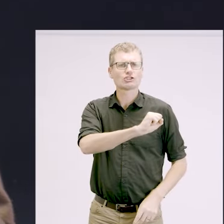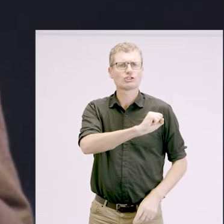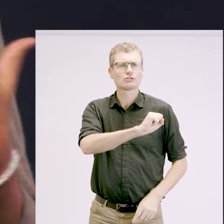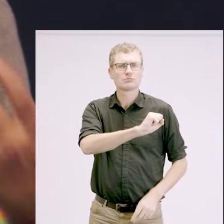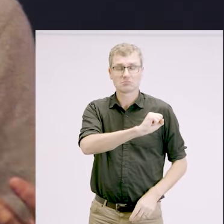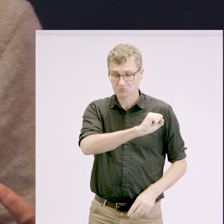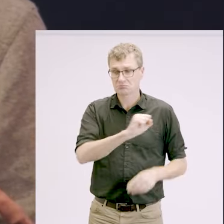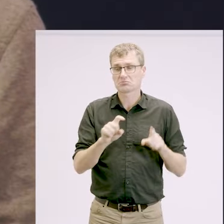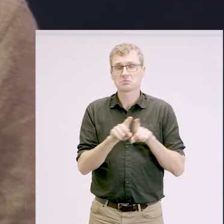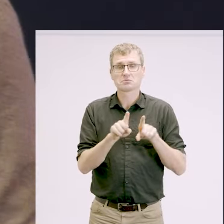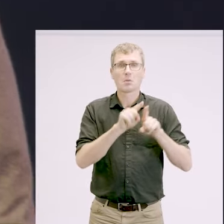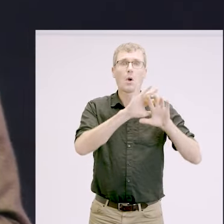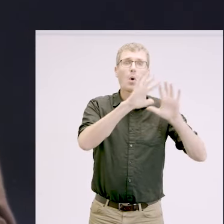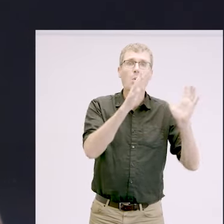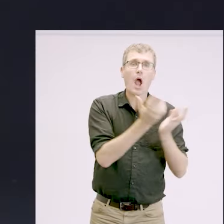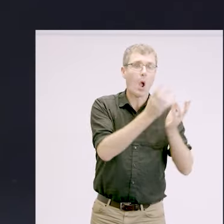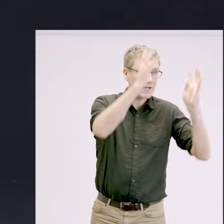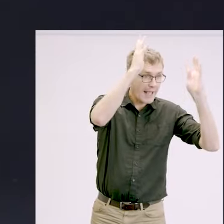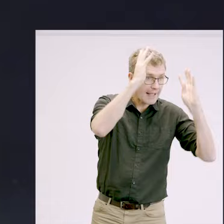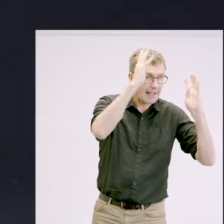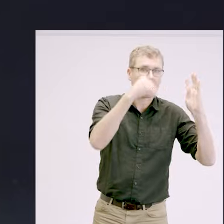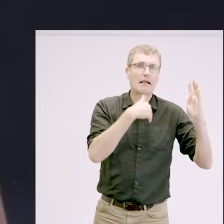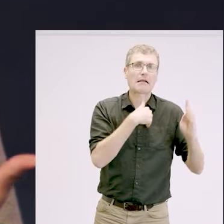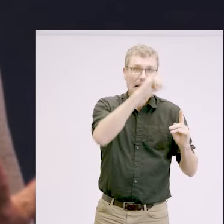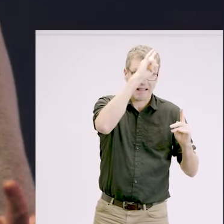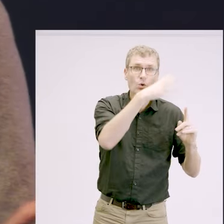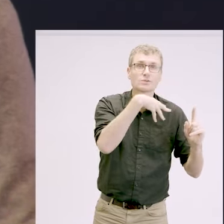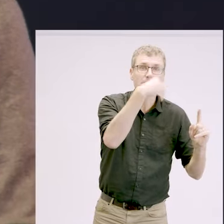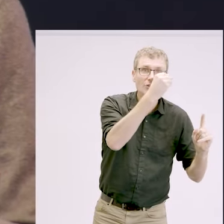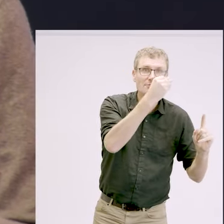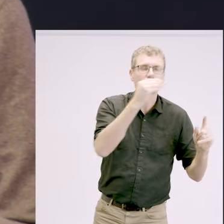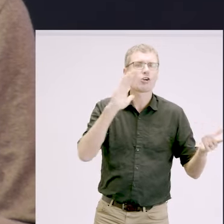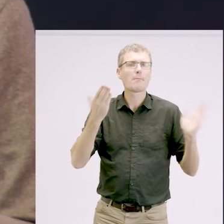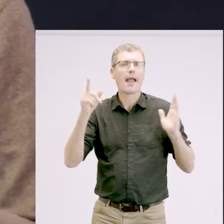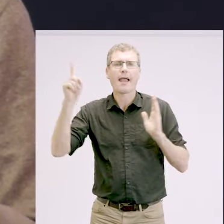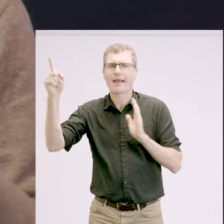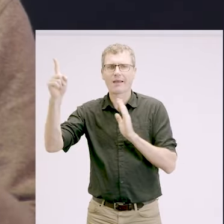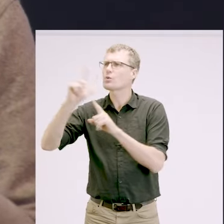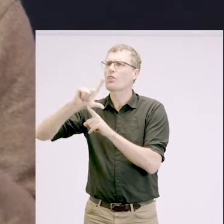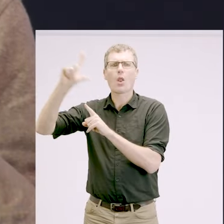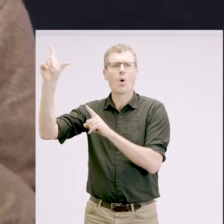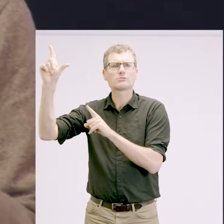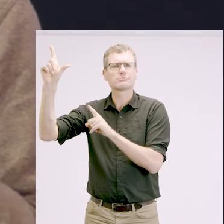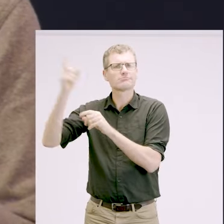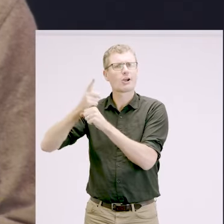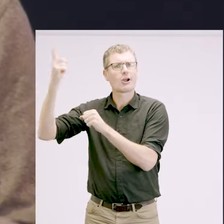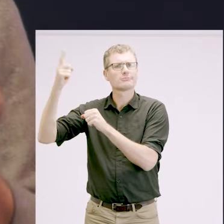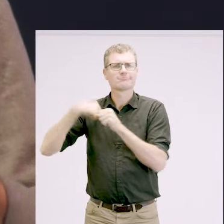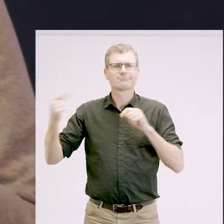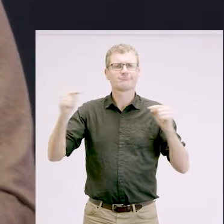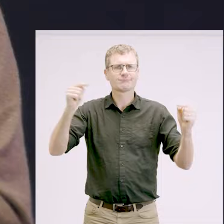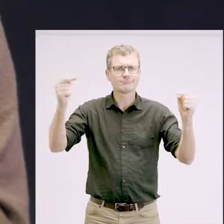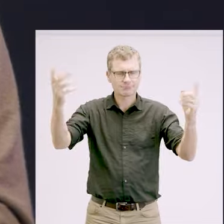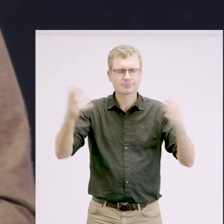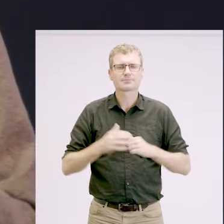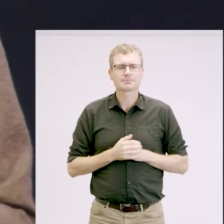the clash of God's authority with the authority of worldly powers and principalities. It's a story where we get continually reminded,